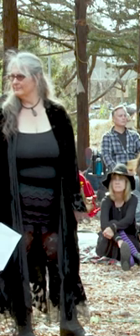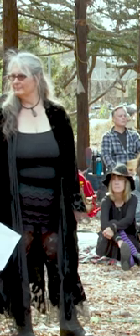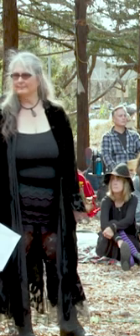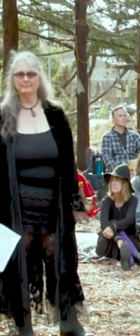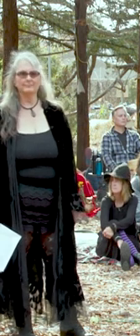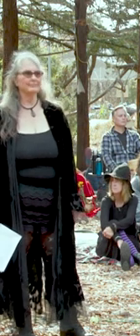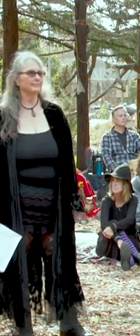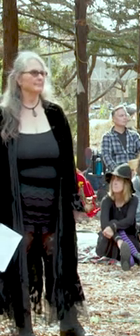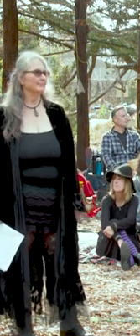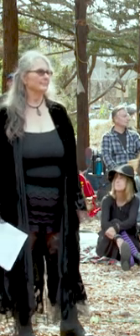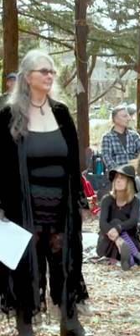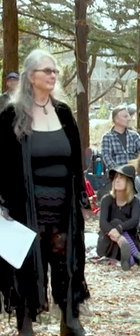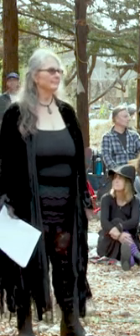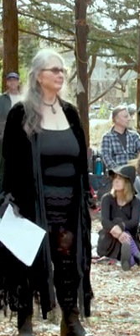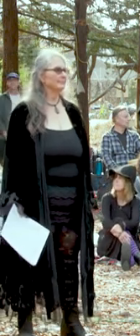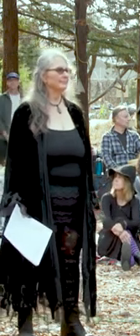Aziza Parker,